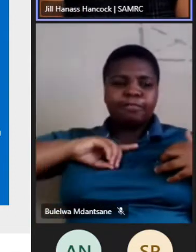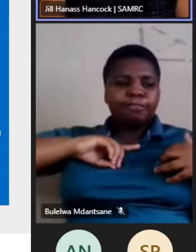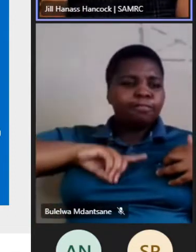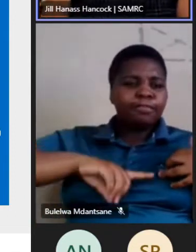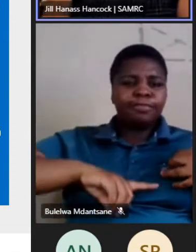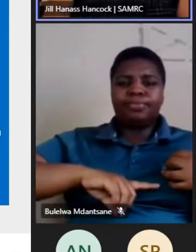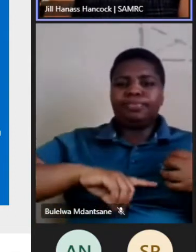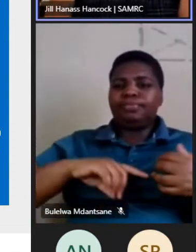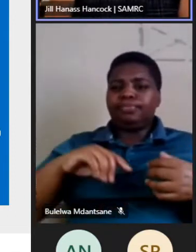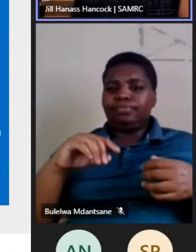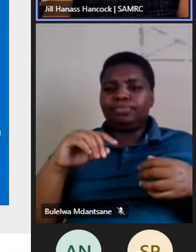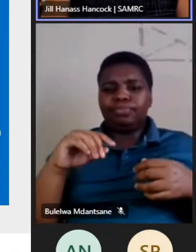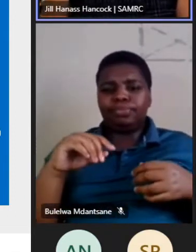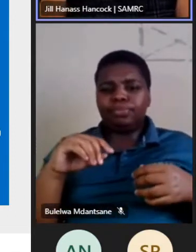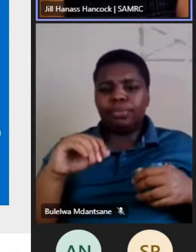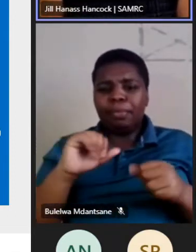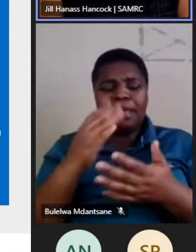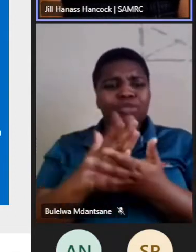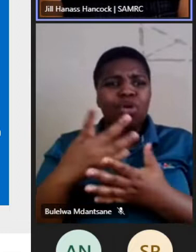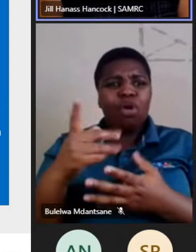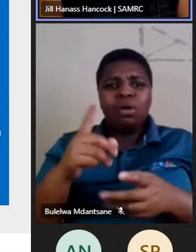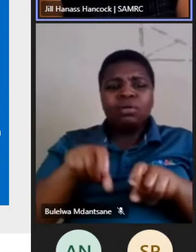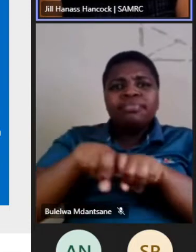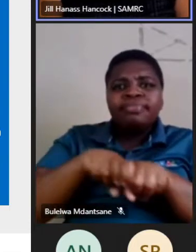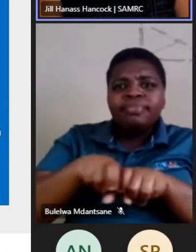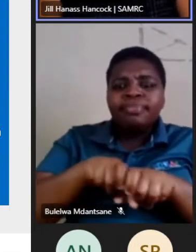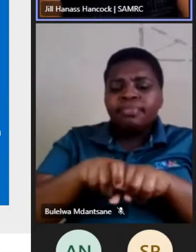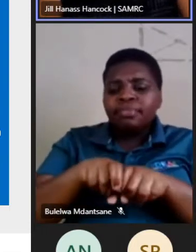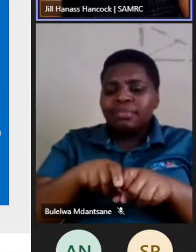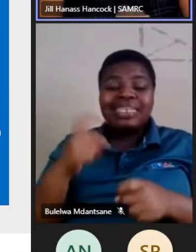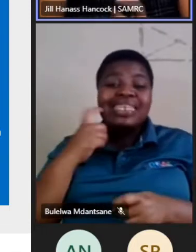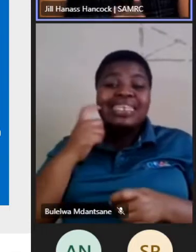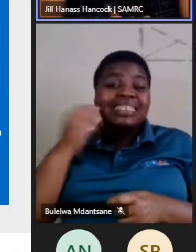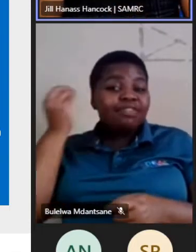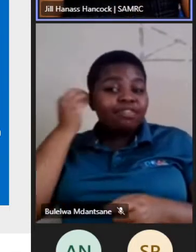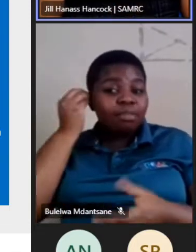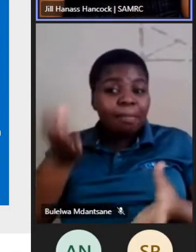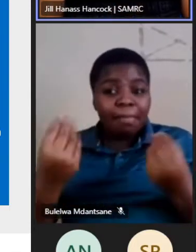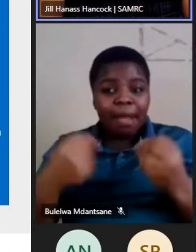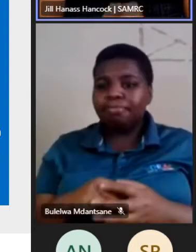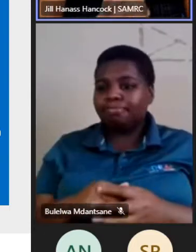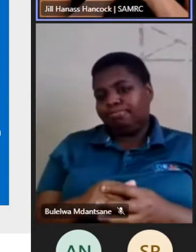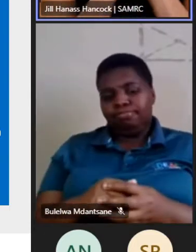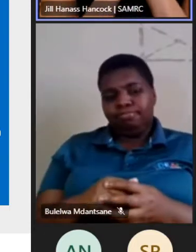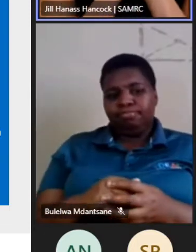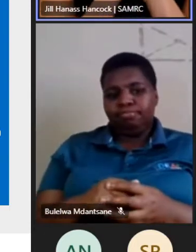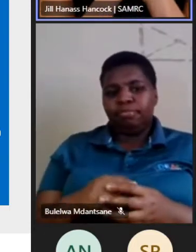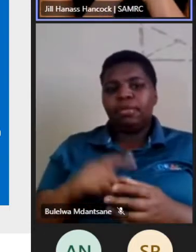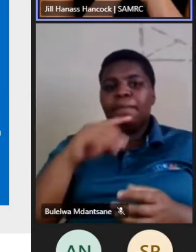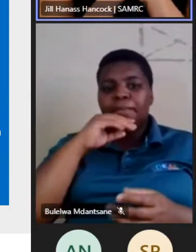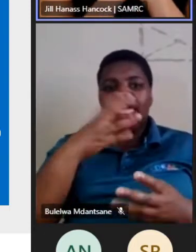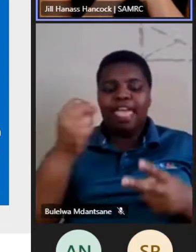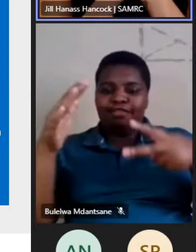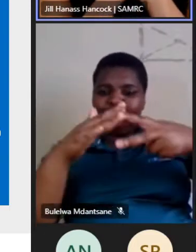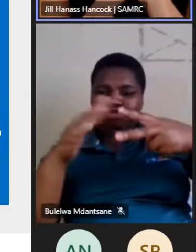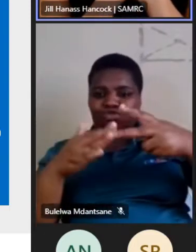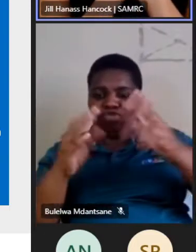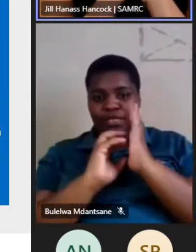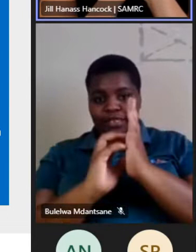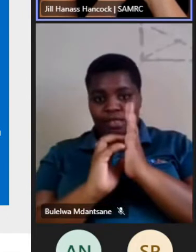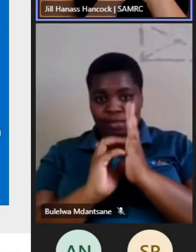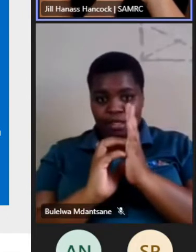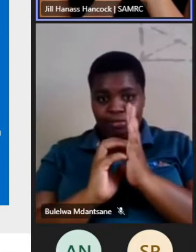as misinformation about testing and vaccines reported. So there's again 2 examples. Woman